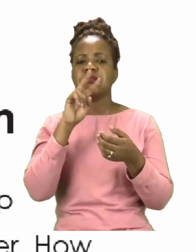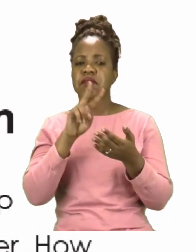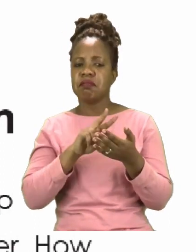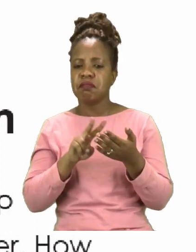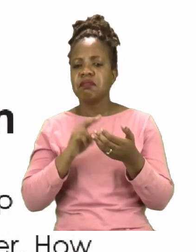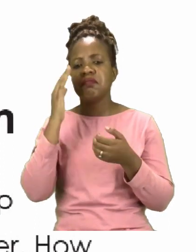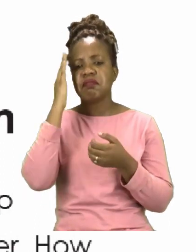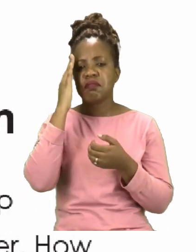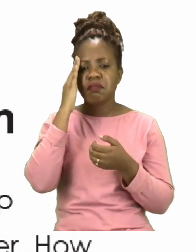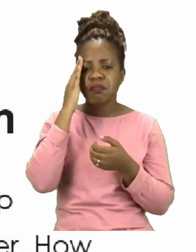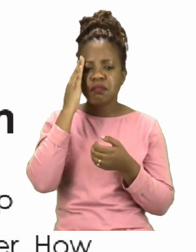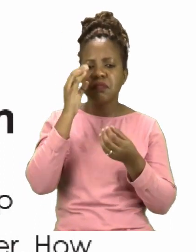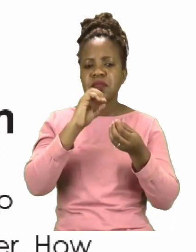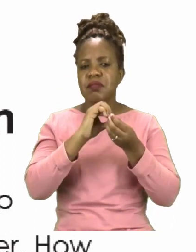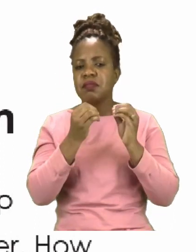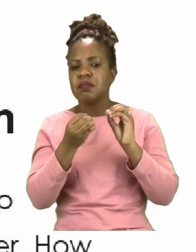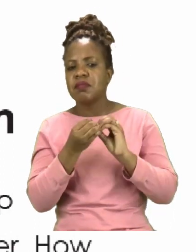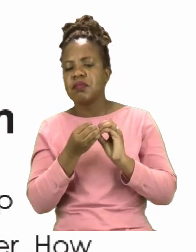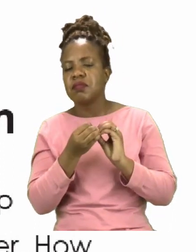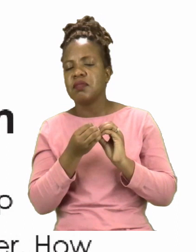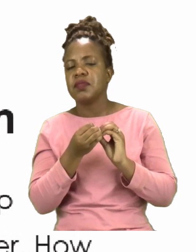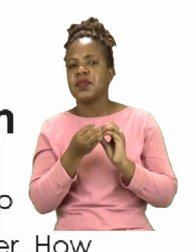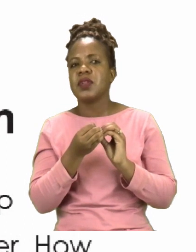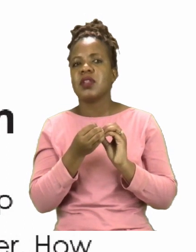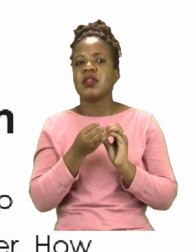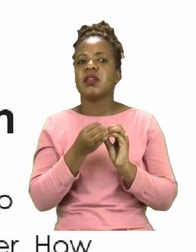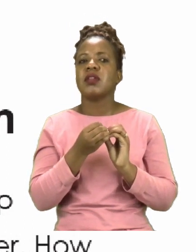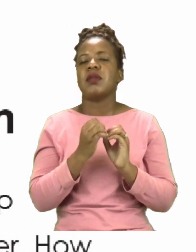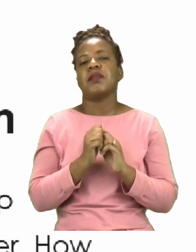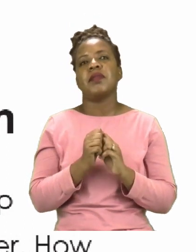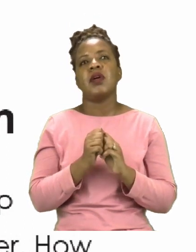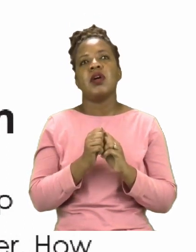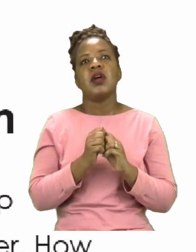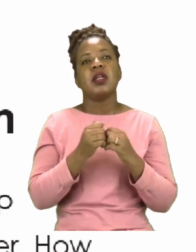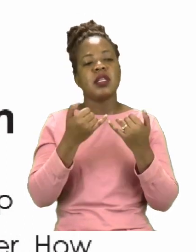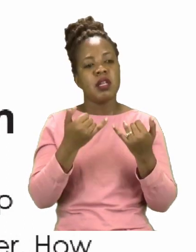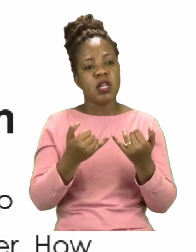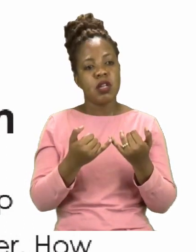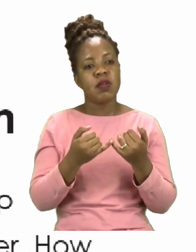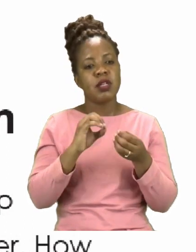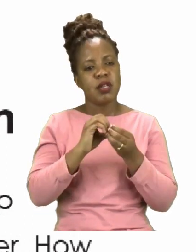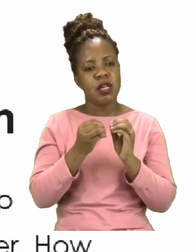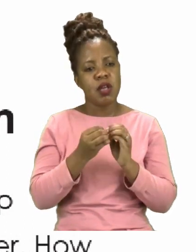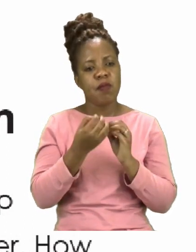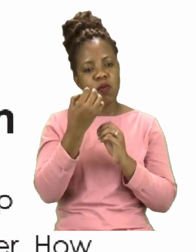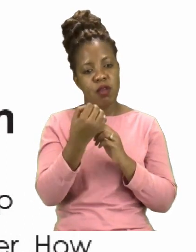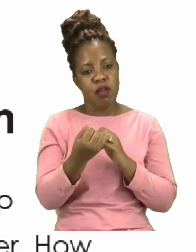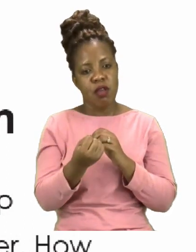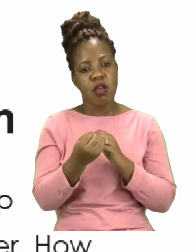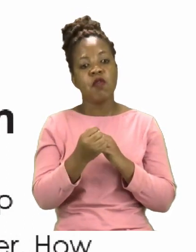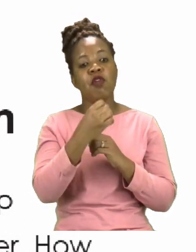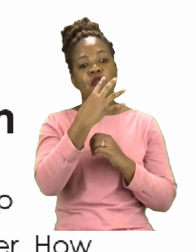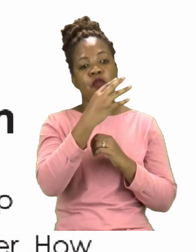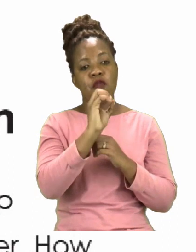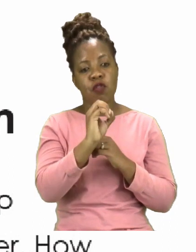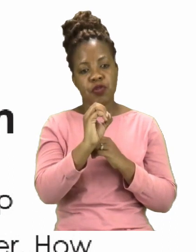numbers are 40 pencils in each box, and then 6 pencils were given to